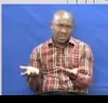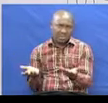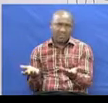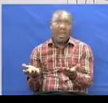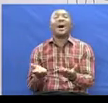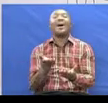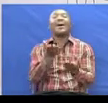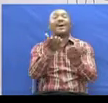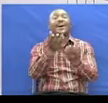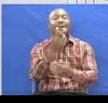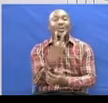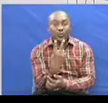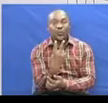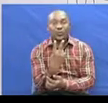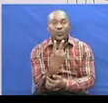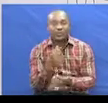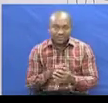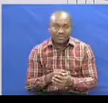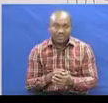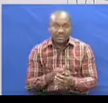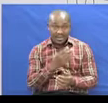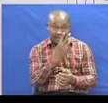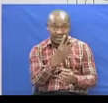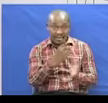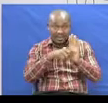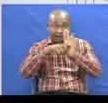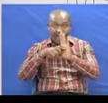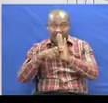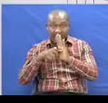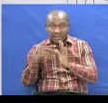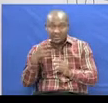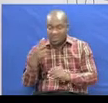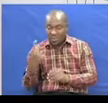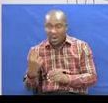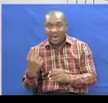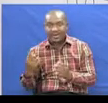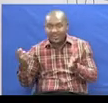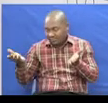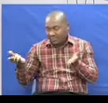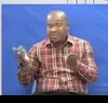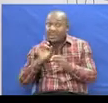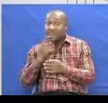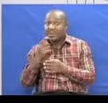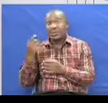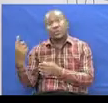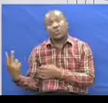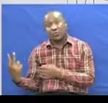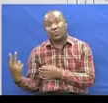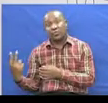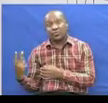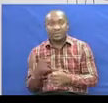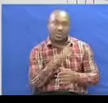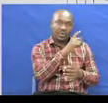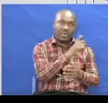2. 3 minus 1, it's 2. So the equation has already